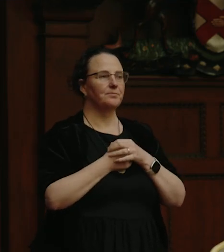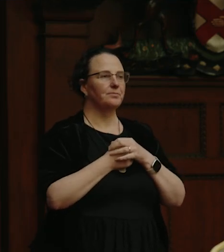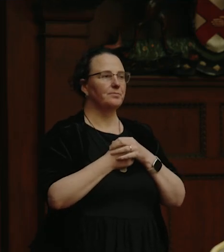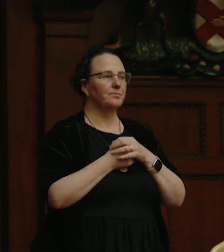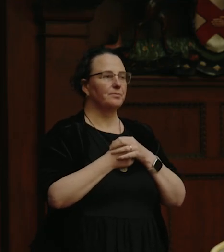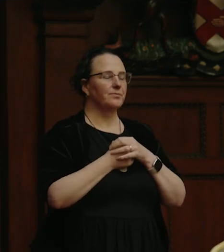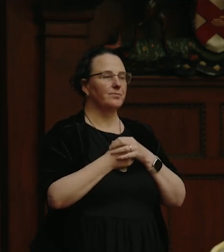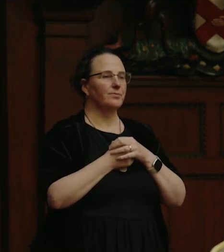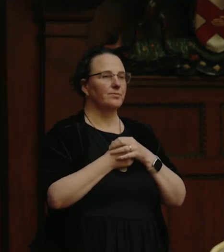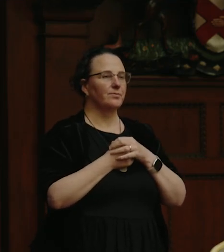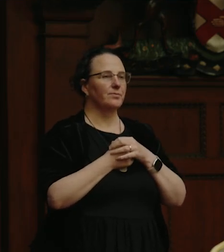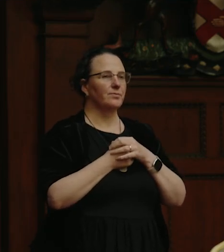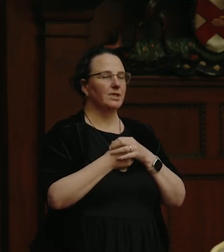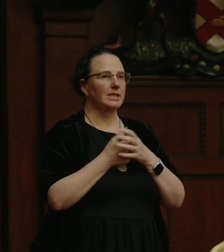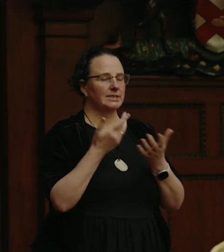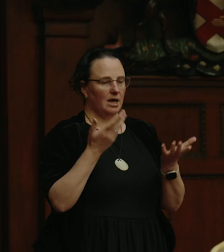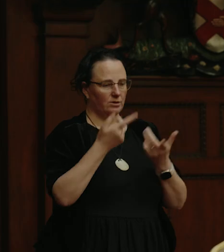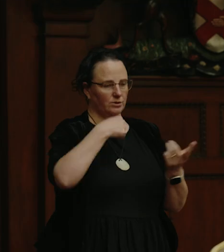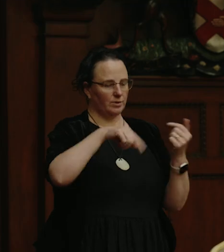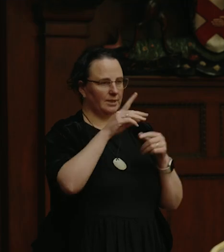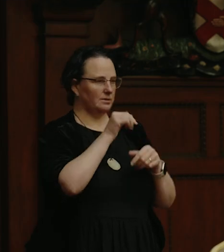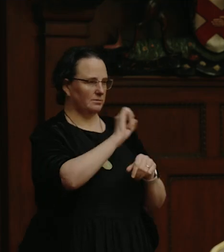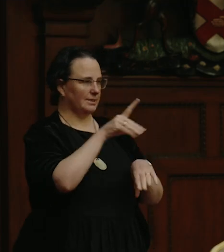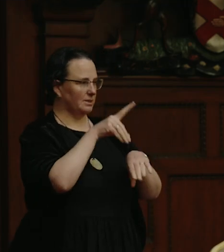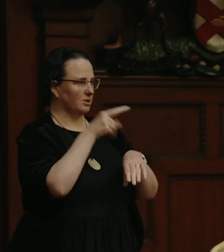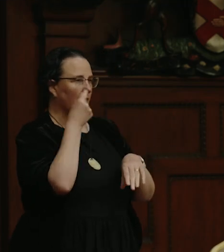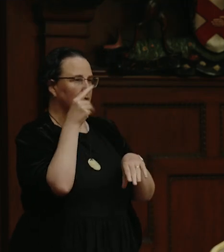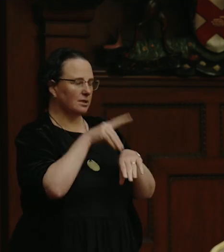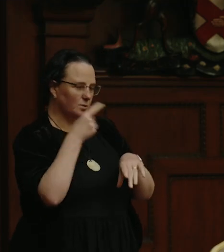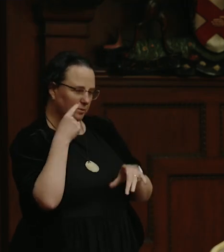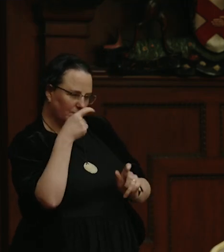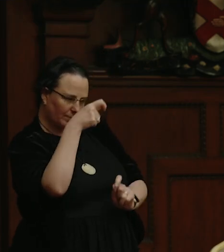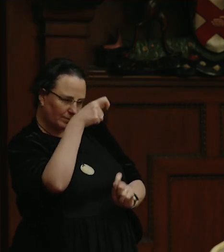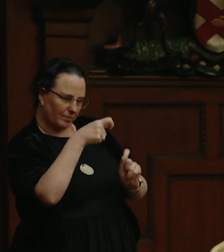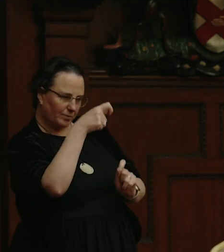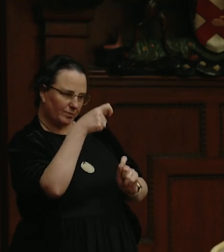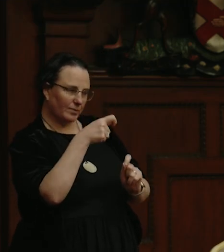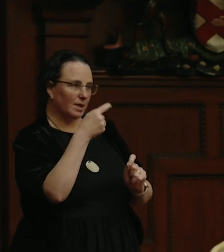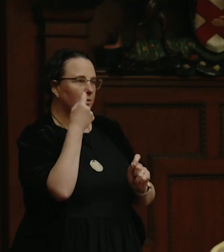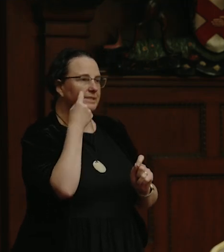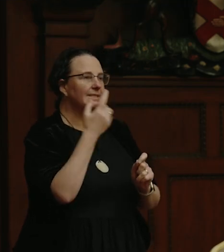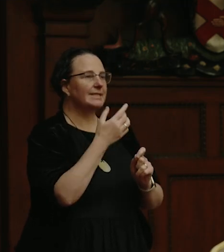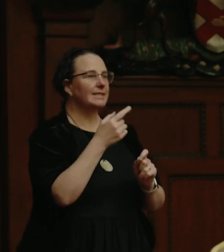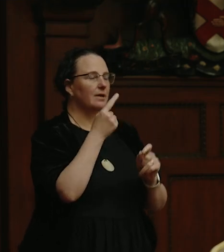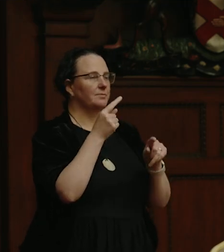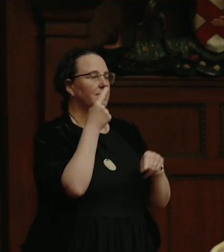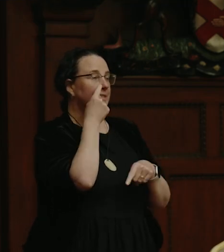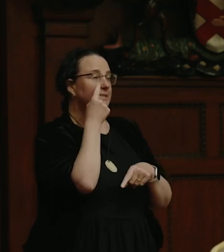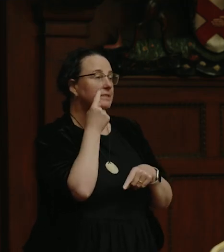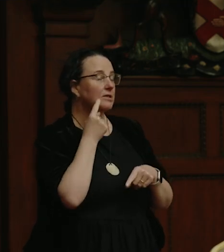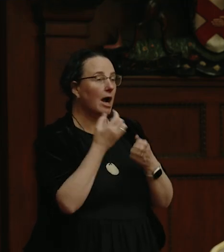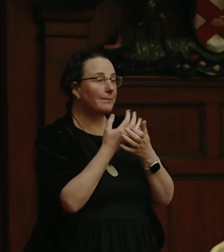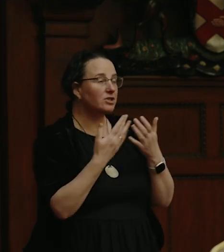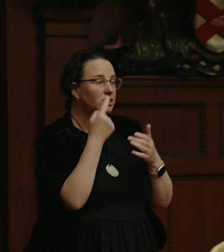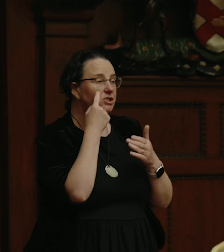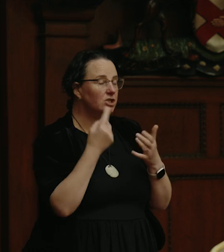that we look at and measure clinically are, we look at that tear film height. We talk a lot about how much tear and try